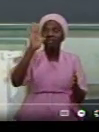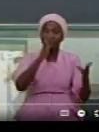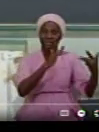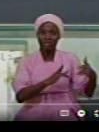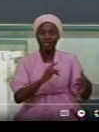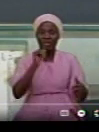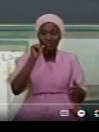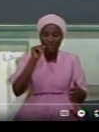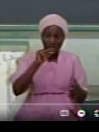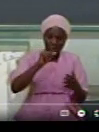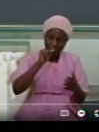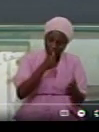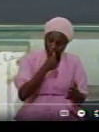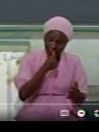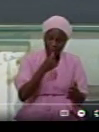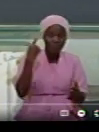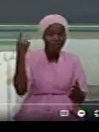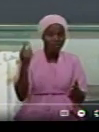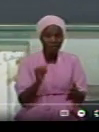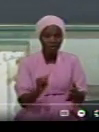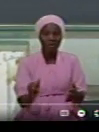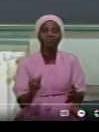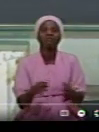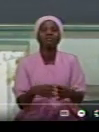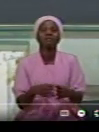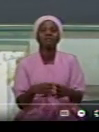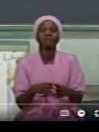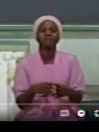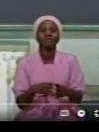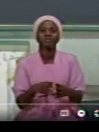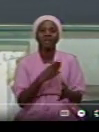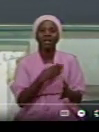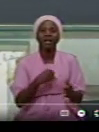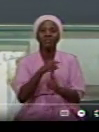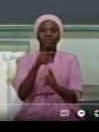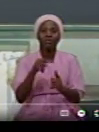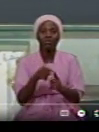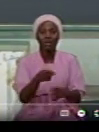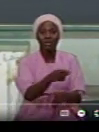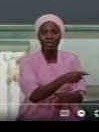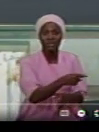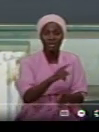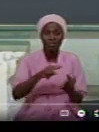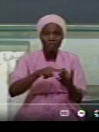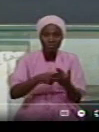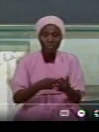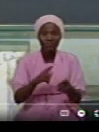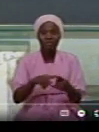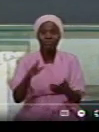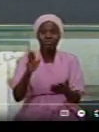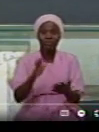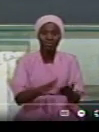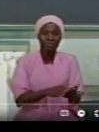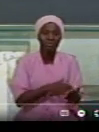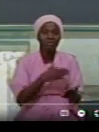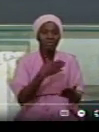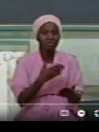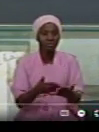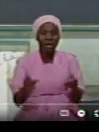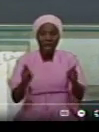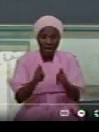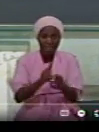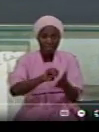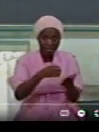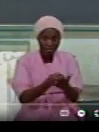for his mercy endureth forever. And when they began to sing as the evidence of